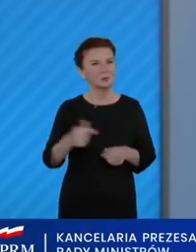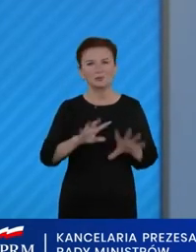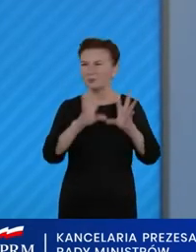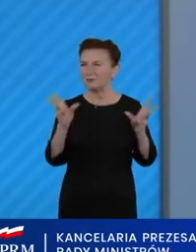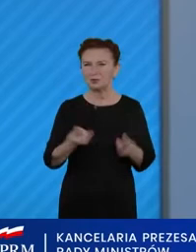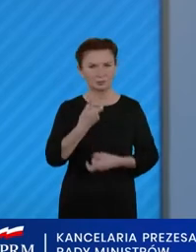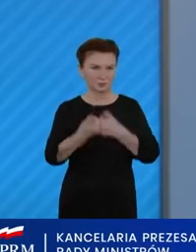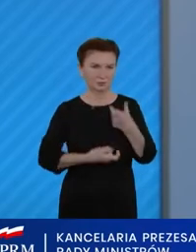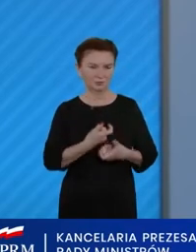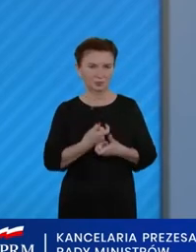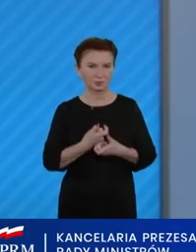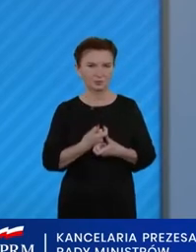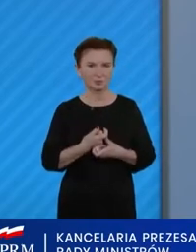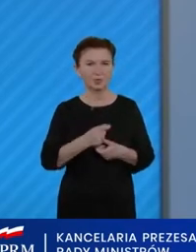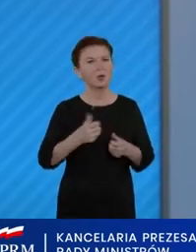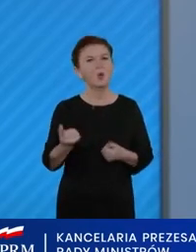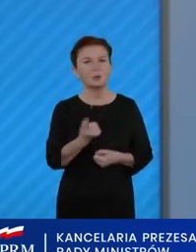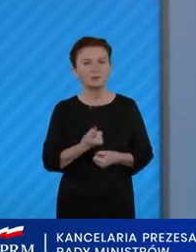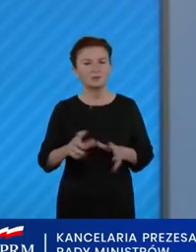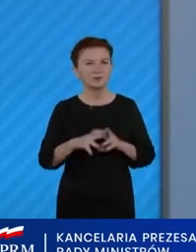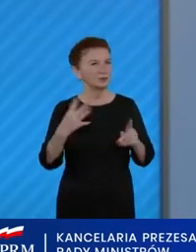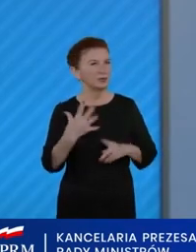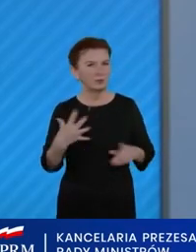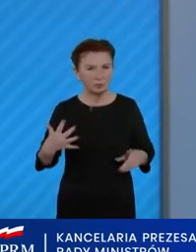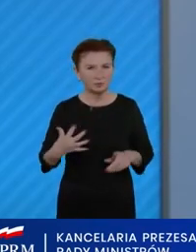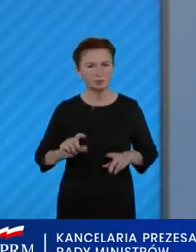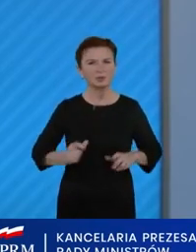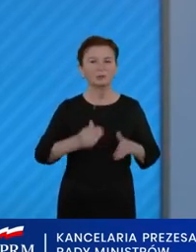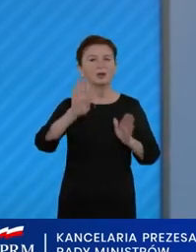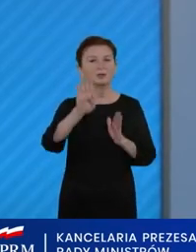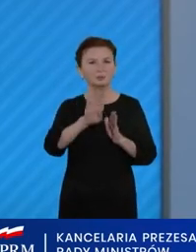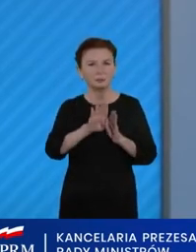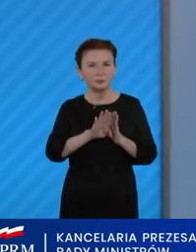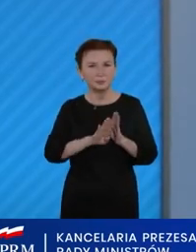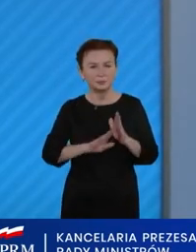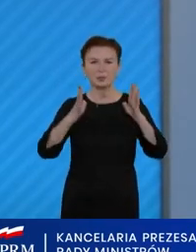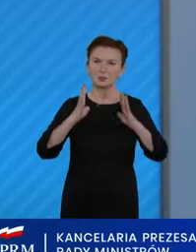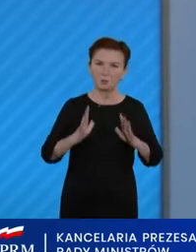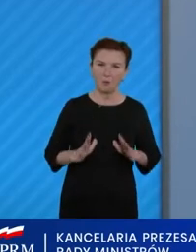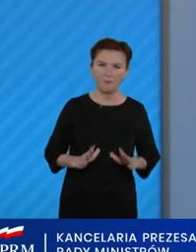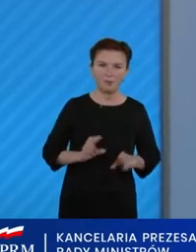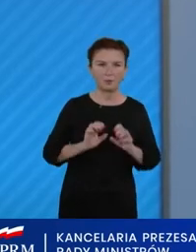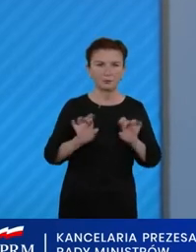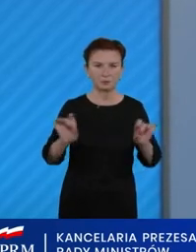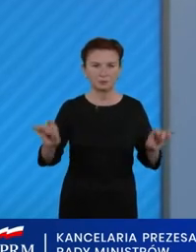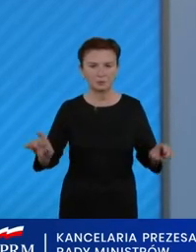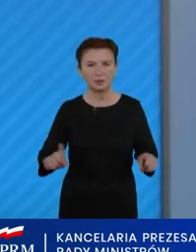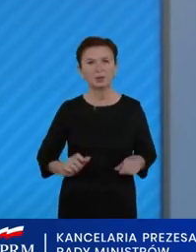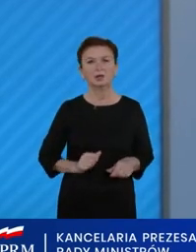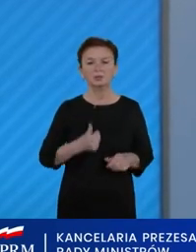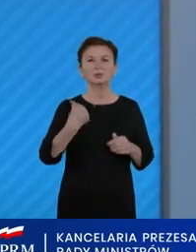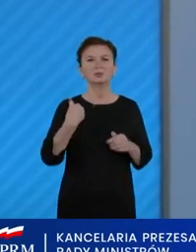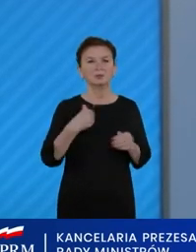to do everything, we have to obey rules in order to stop the growth of the epidemic and reach the linear trend. If we succeed,